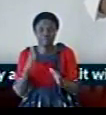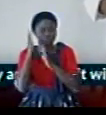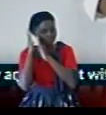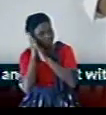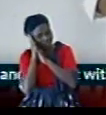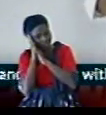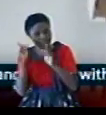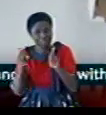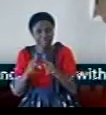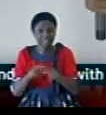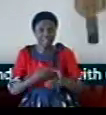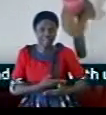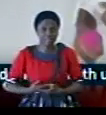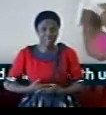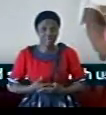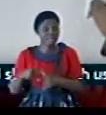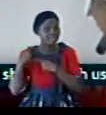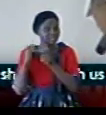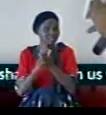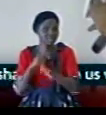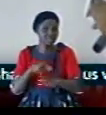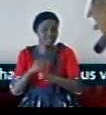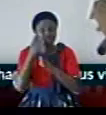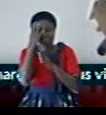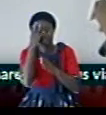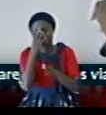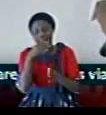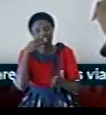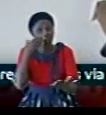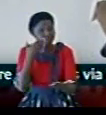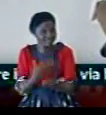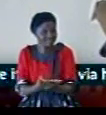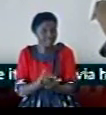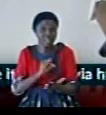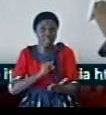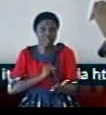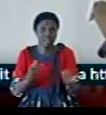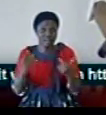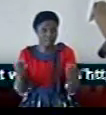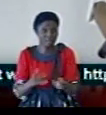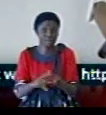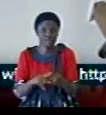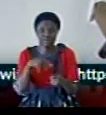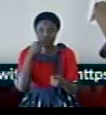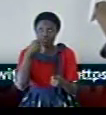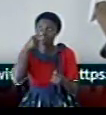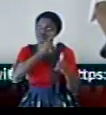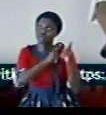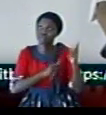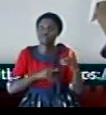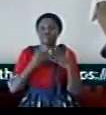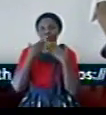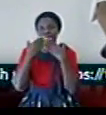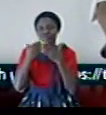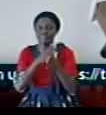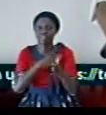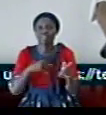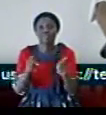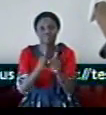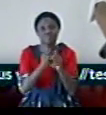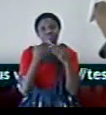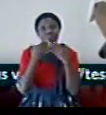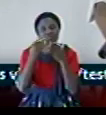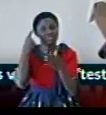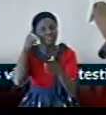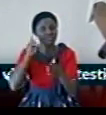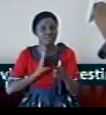been sleeping. So I'm here to say, God, thank you. And I also thank God for our daddy in the Lord that the Lord